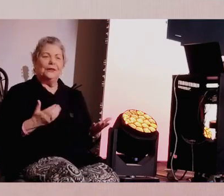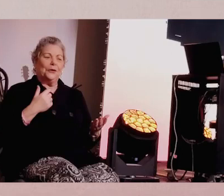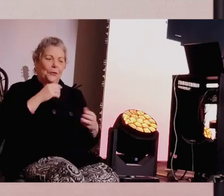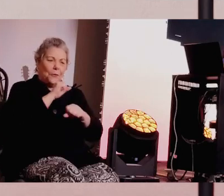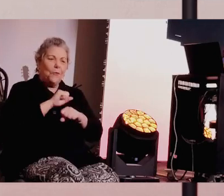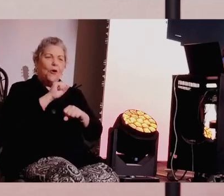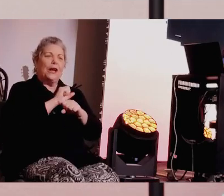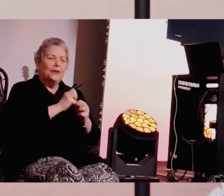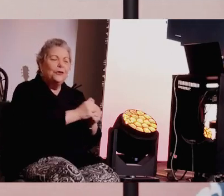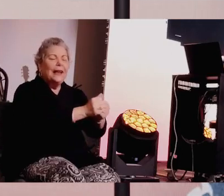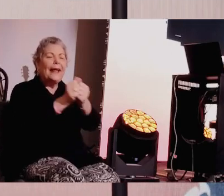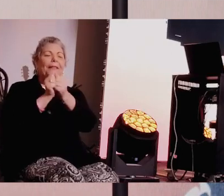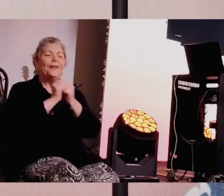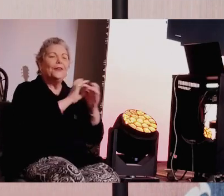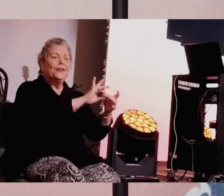Working together.